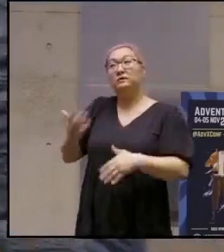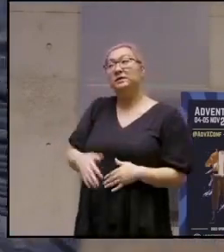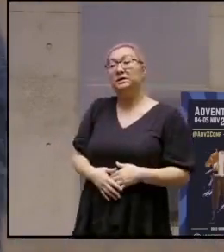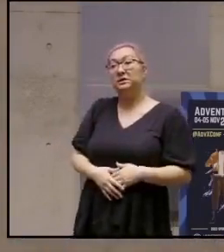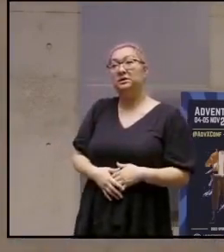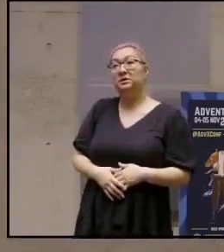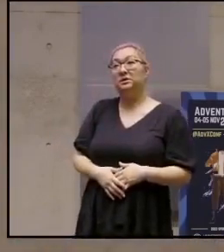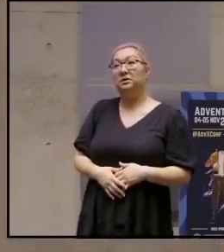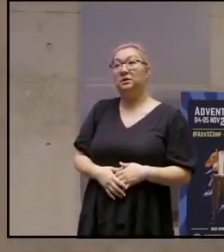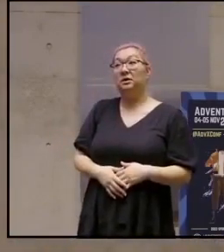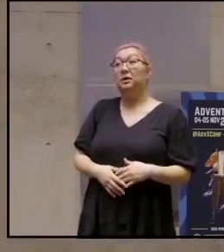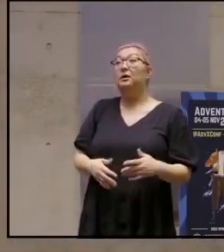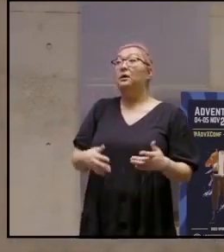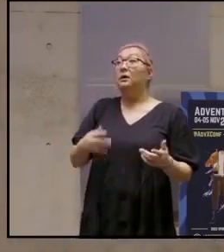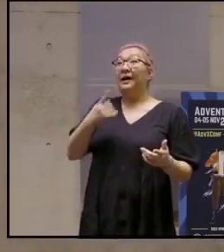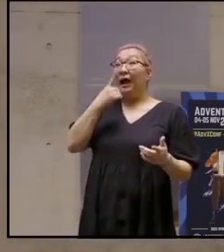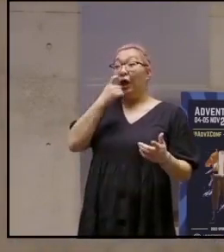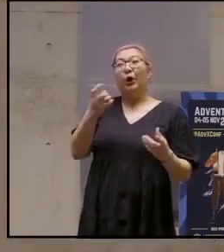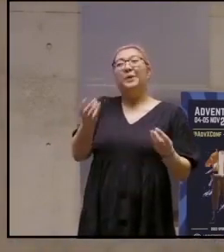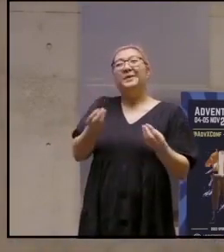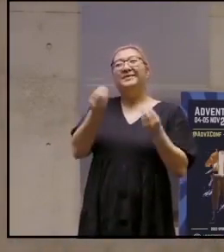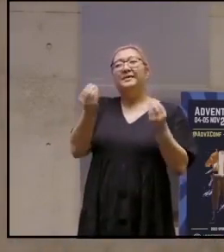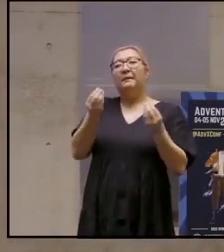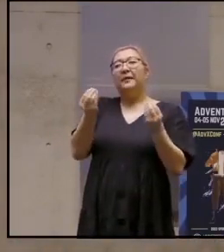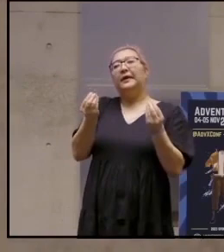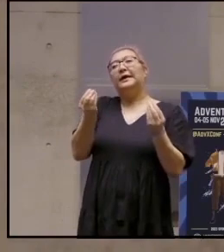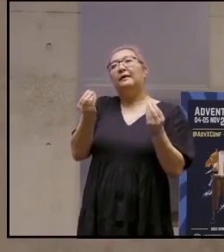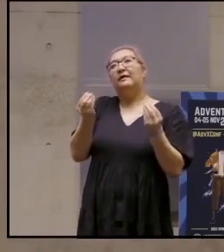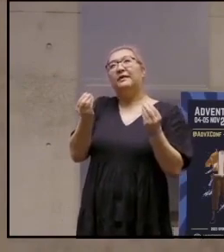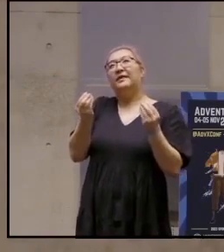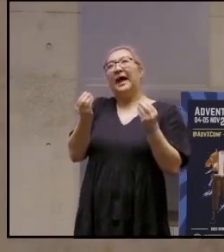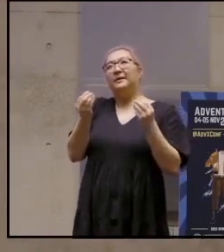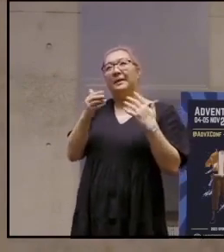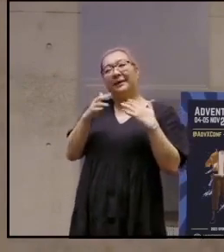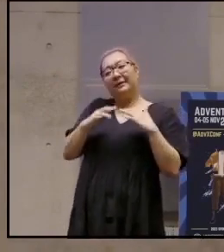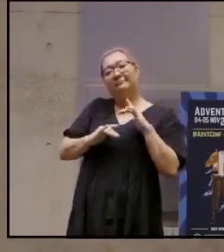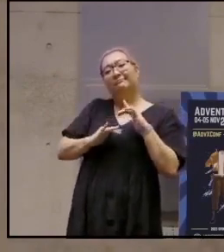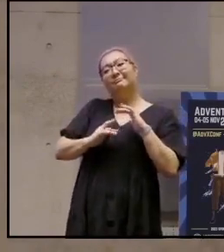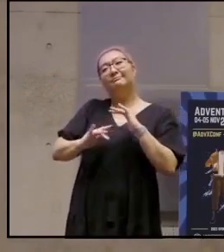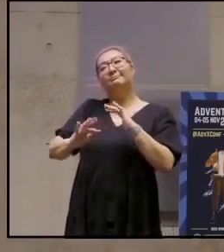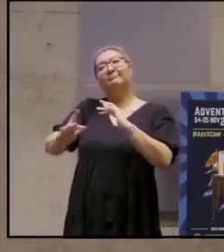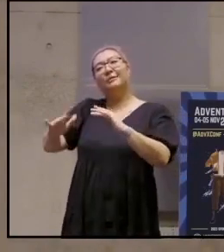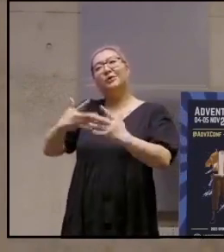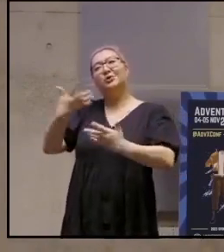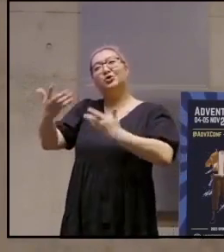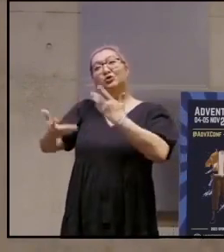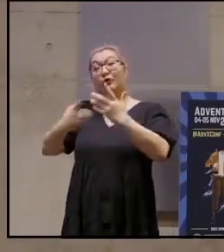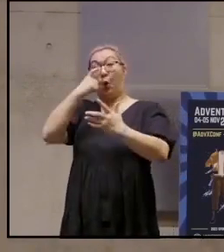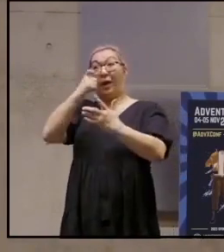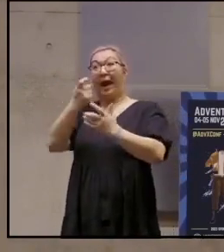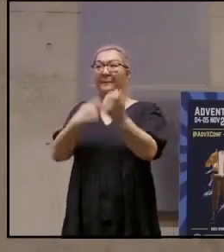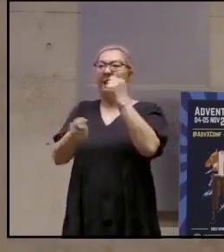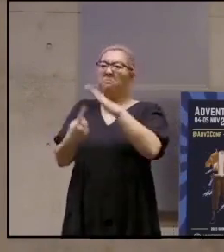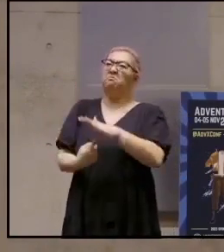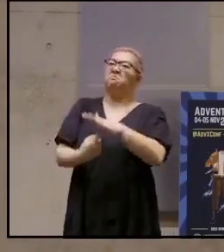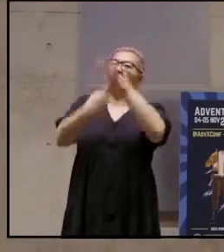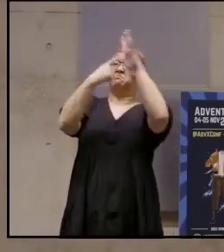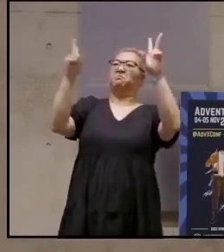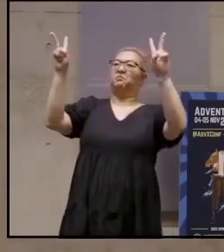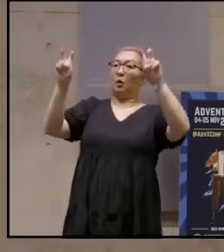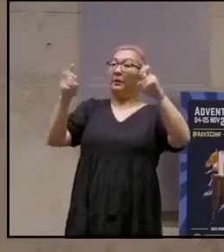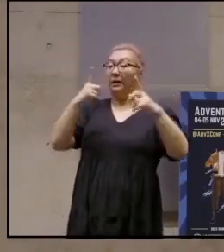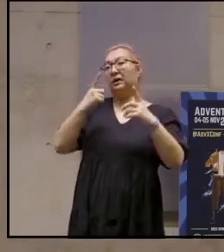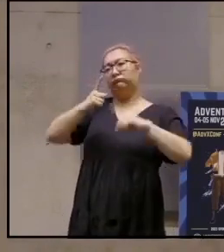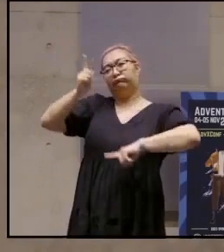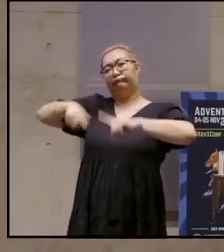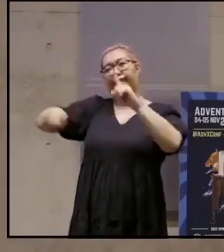that manifests in a more trivial way, or it could be used with big stakes. But these types of characters, these types of central nuggets can fit quite a